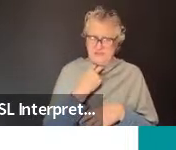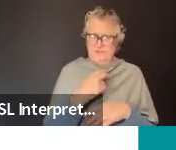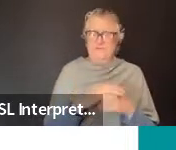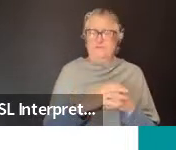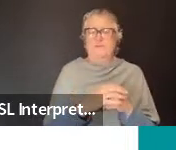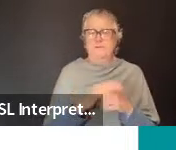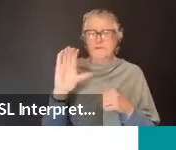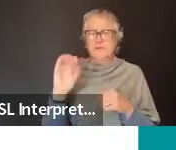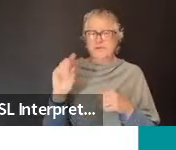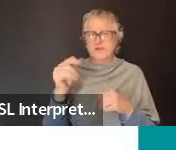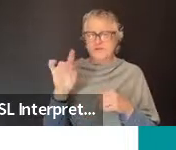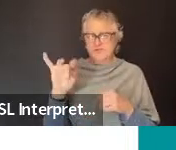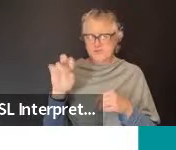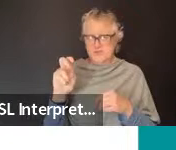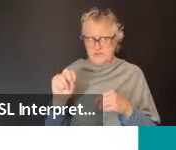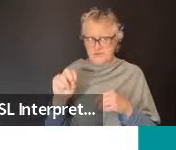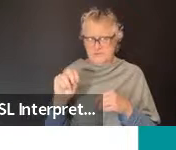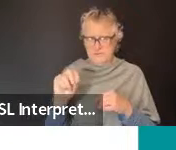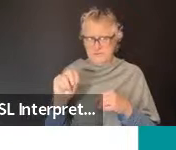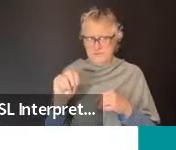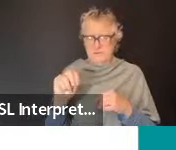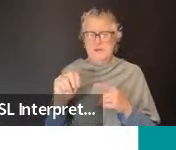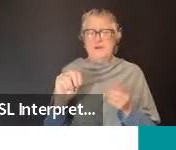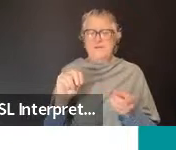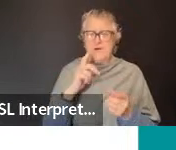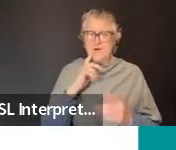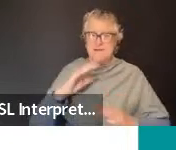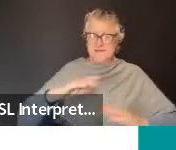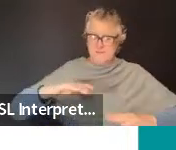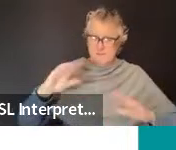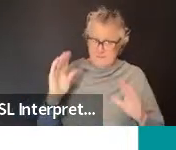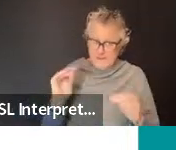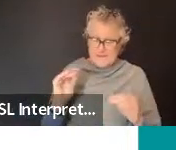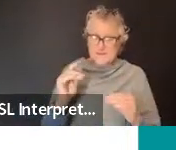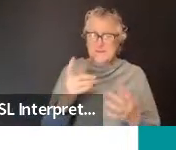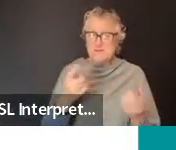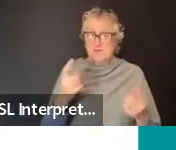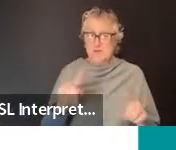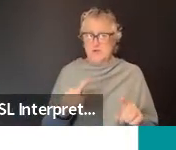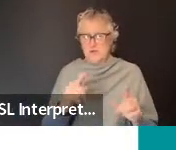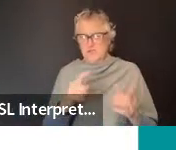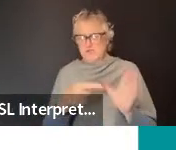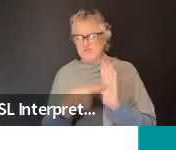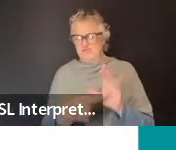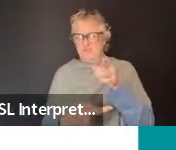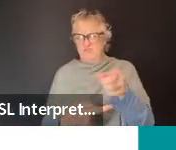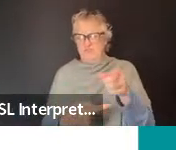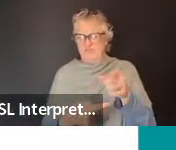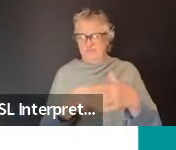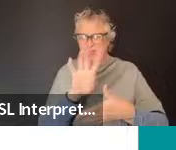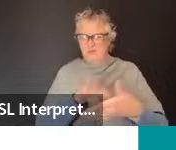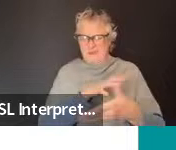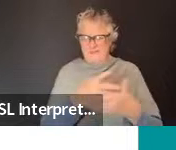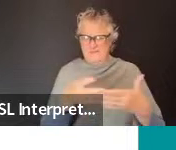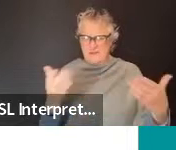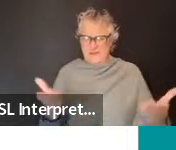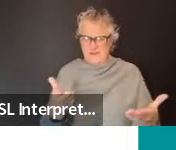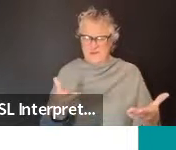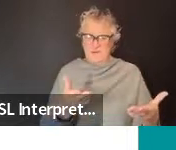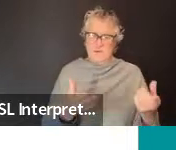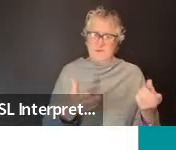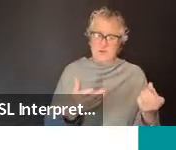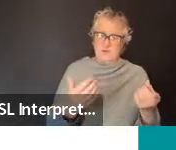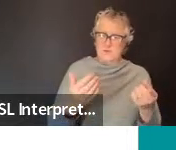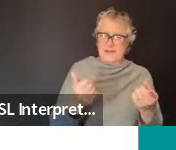speeds under 45 miles an hour is expected to occur is summarized on this graphic here. So as you can see, we have the no build, the modified LPA